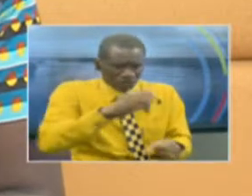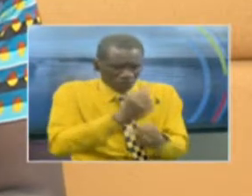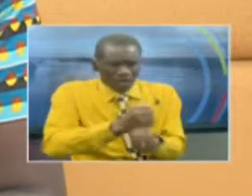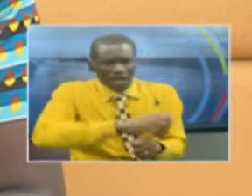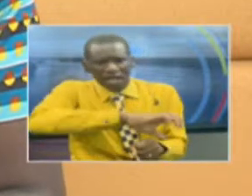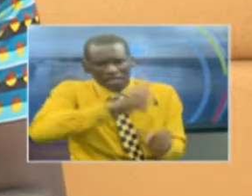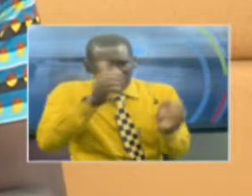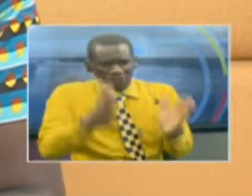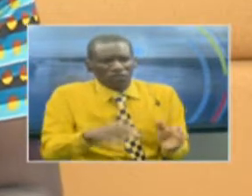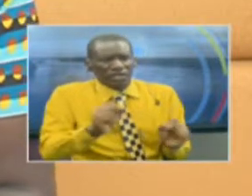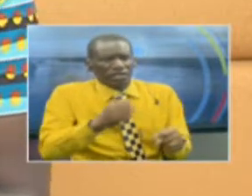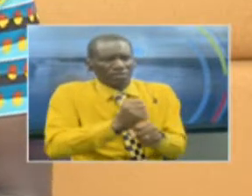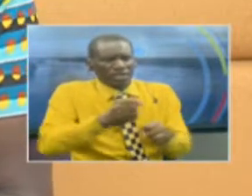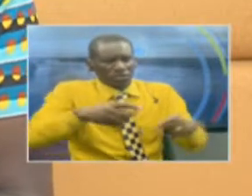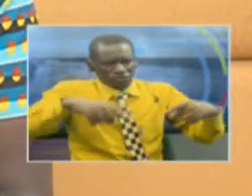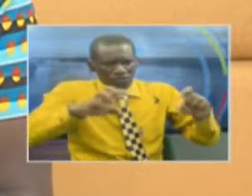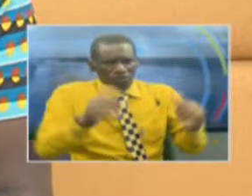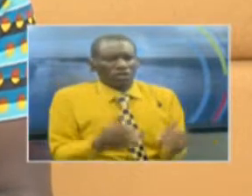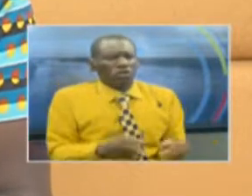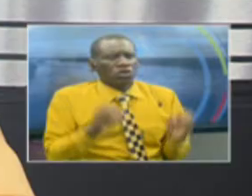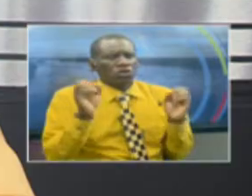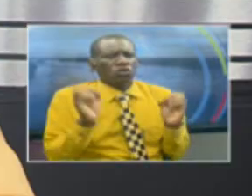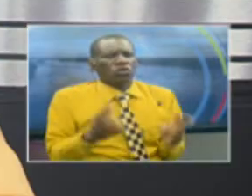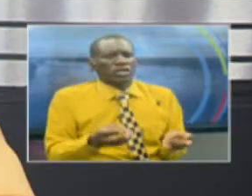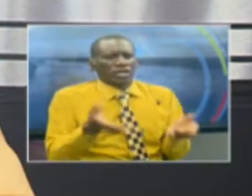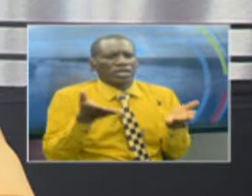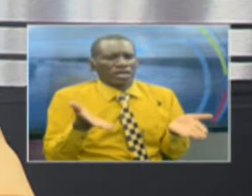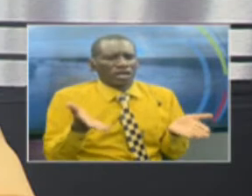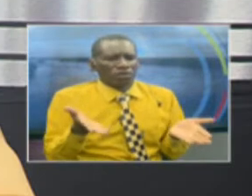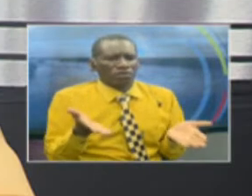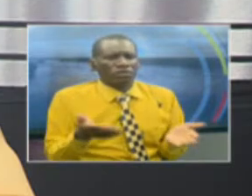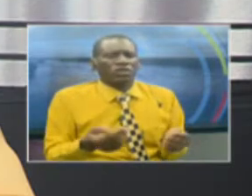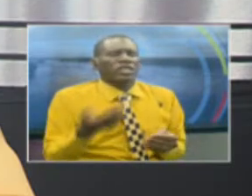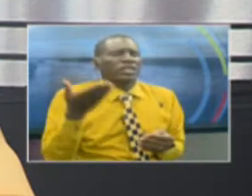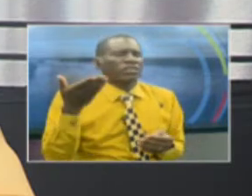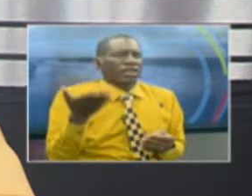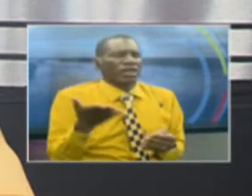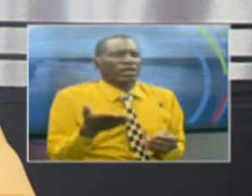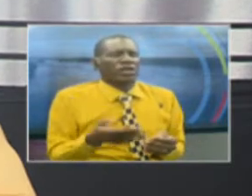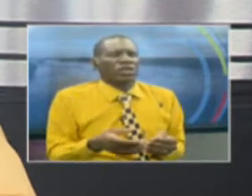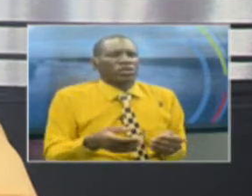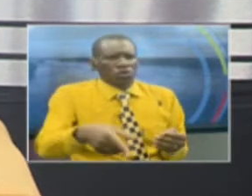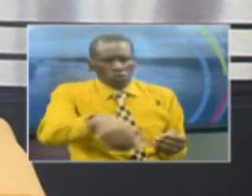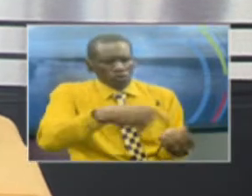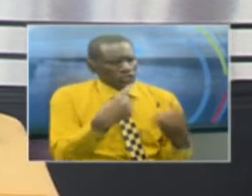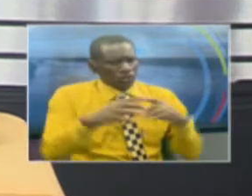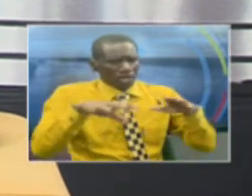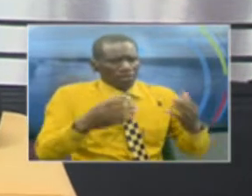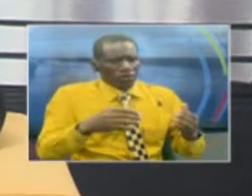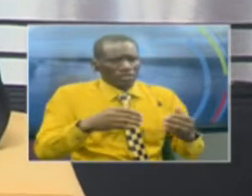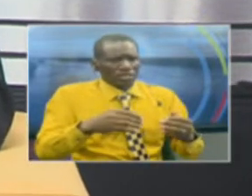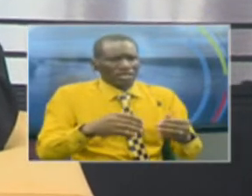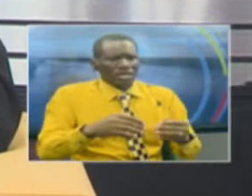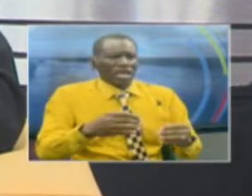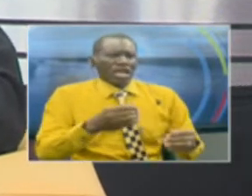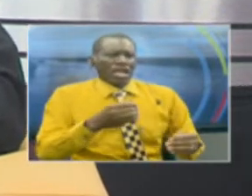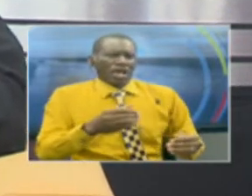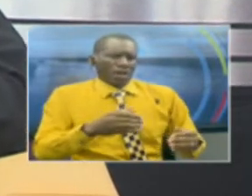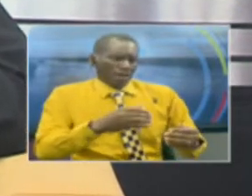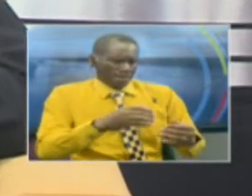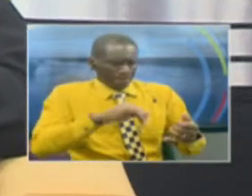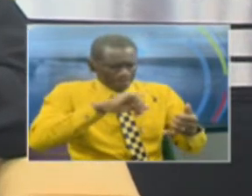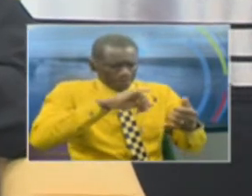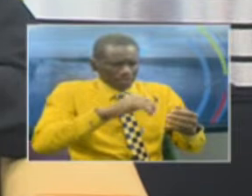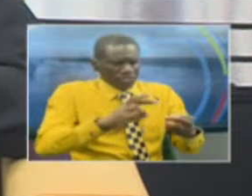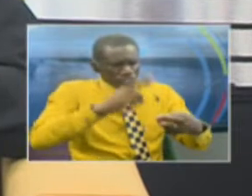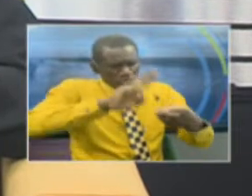us progressive. Okay. All right. There you have it. We are talking about dating and marriage for the persons living